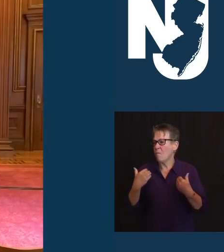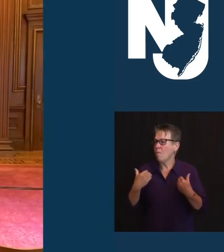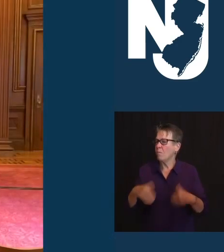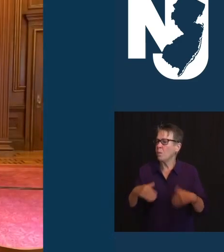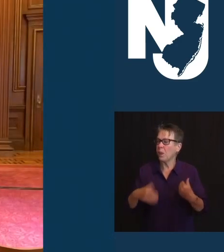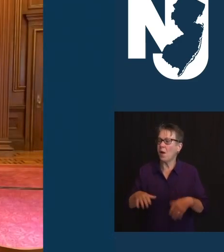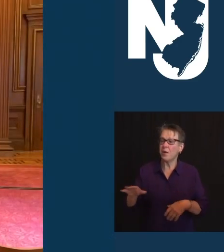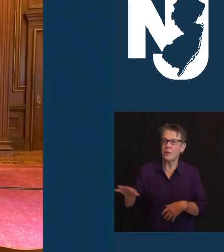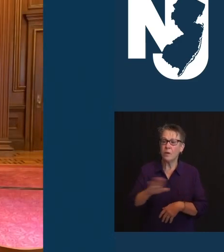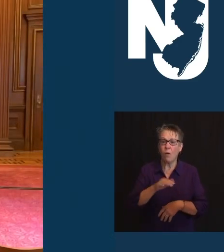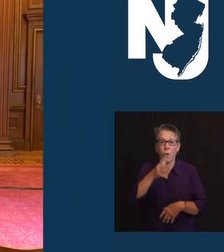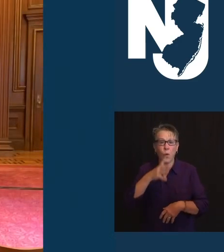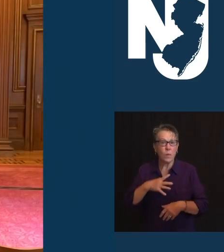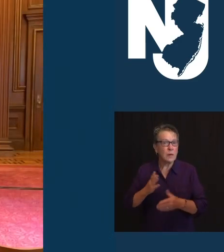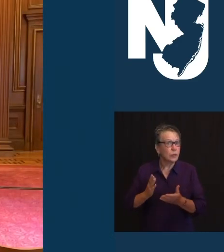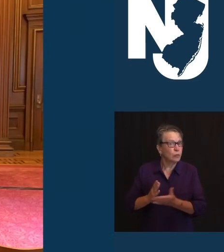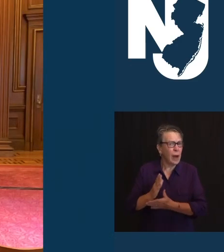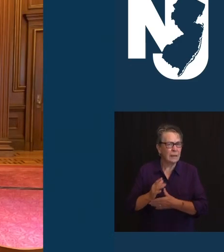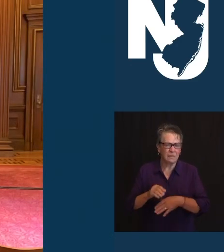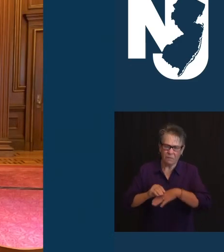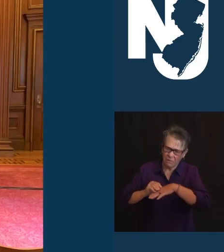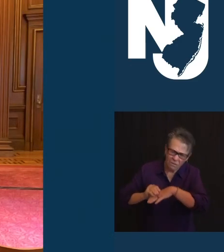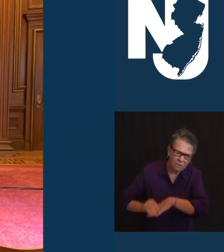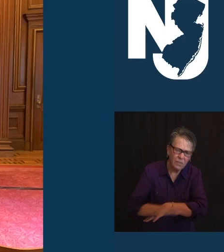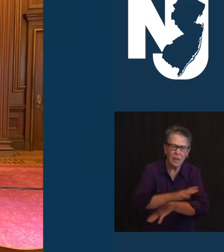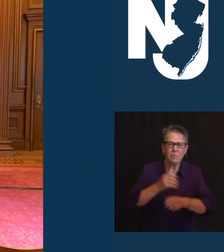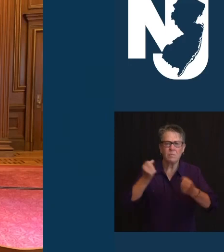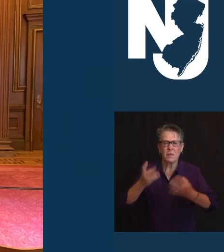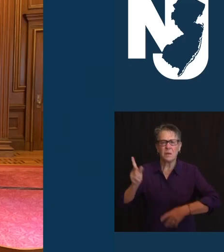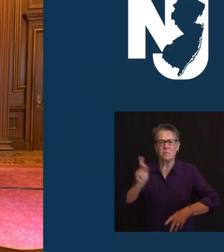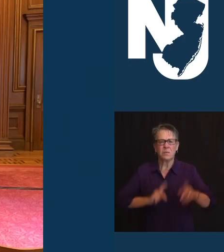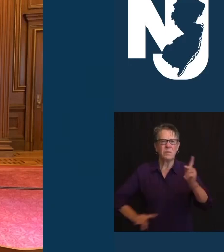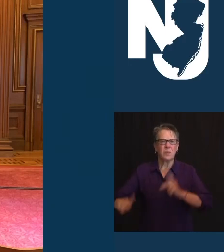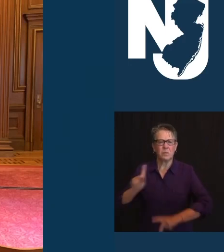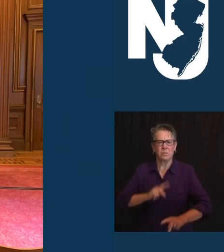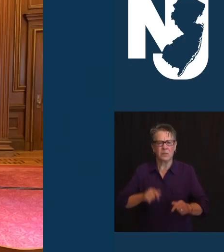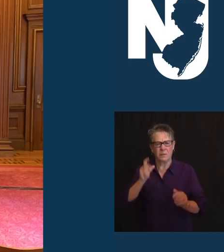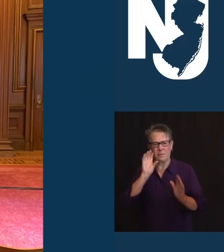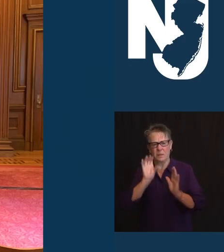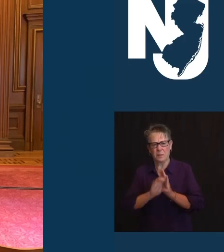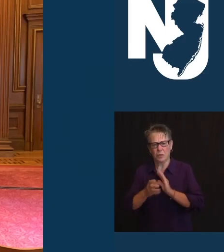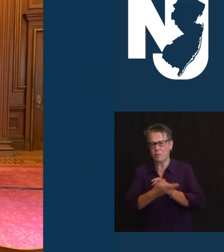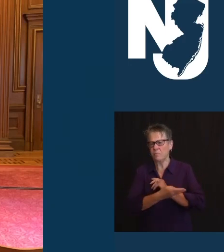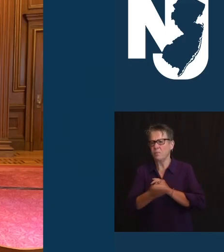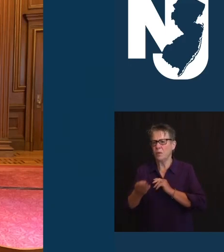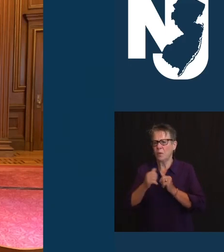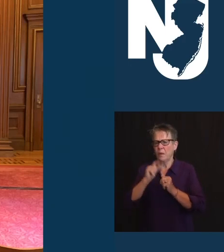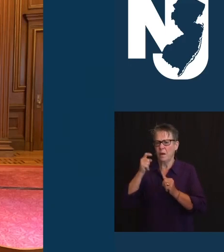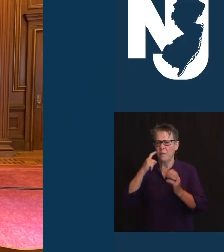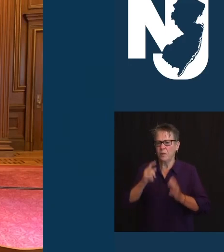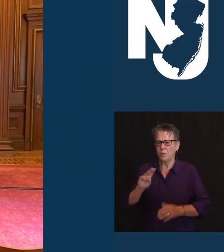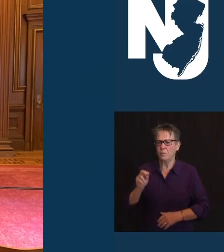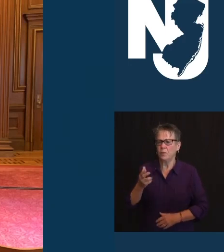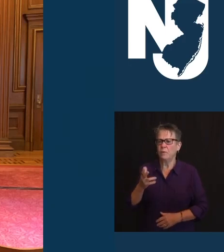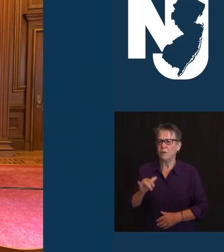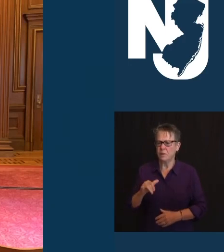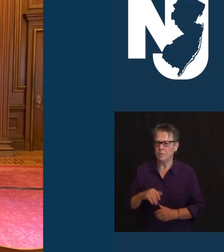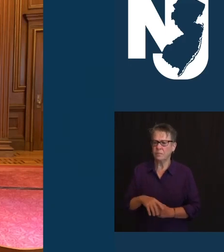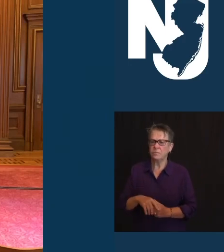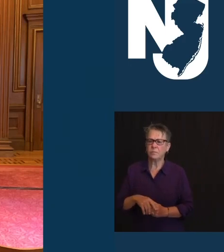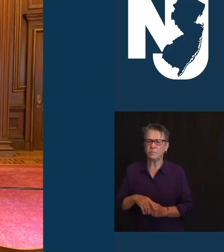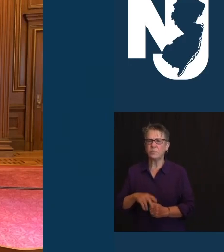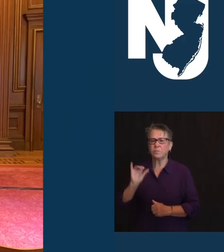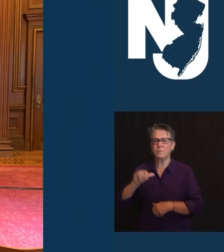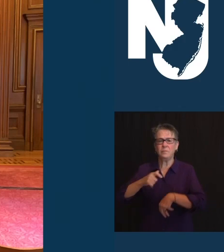an incredible and distinct honor of presenting Justice Ginsburg with the Golden P Award from the German organization